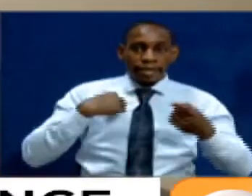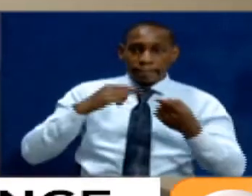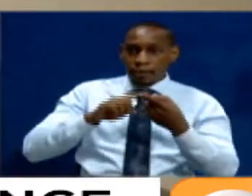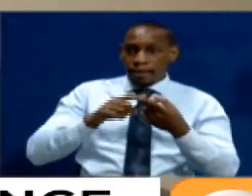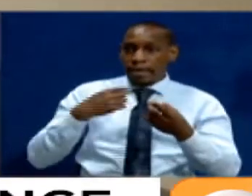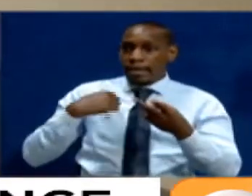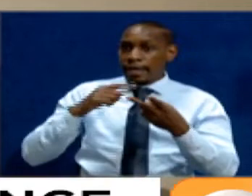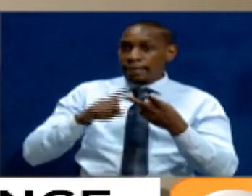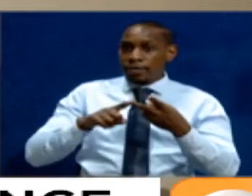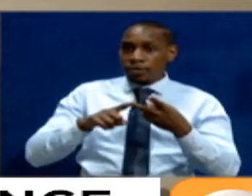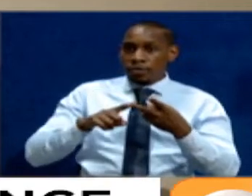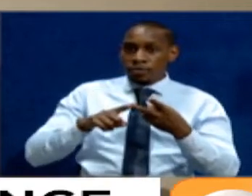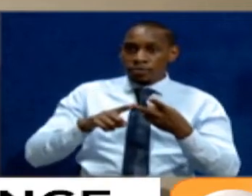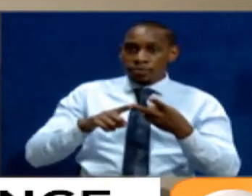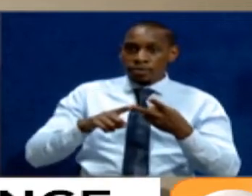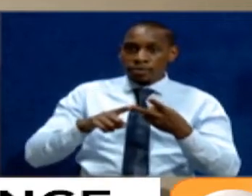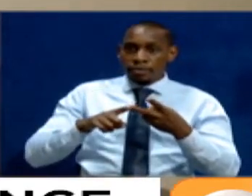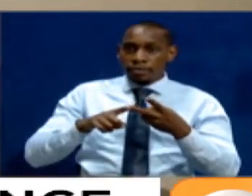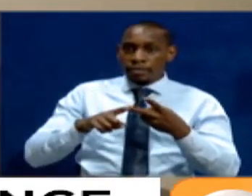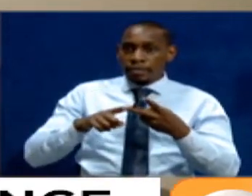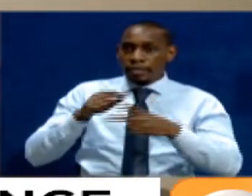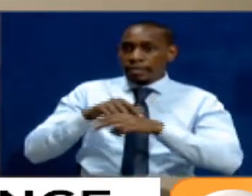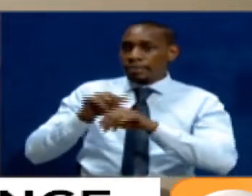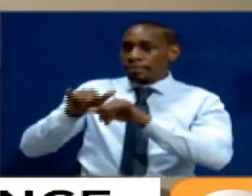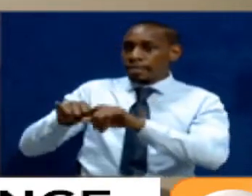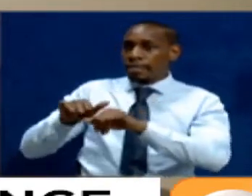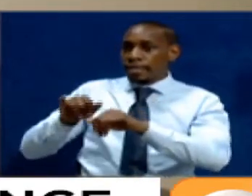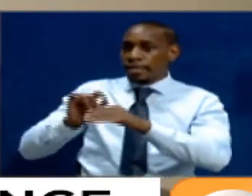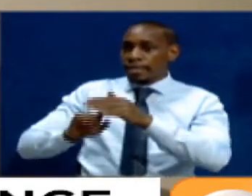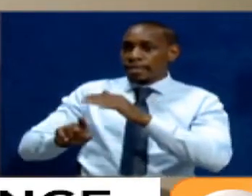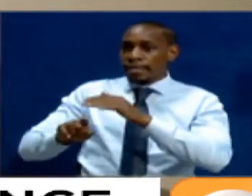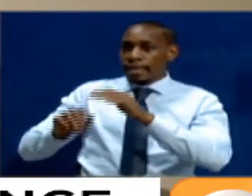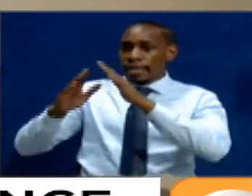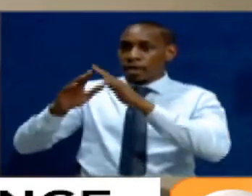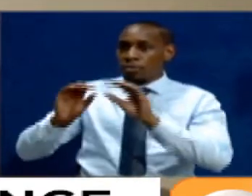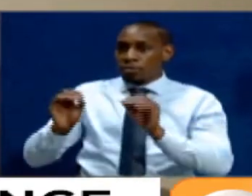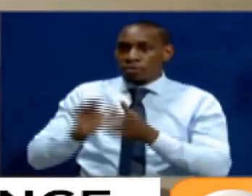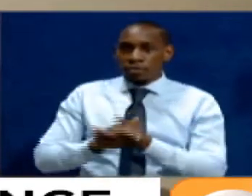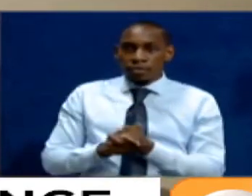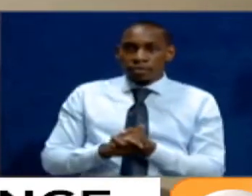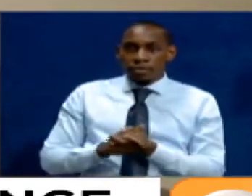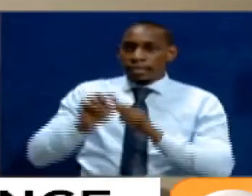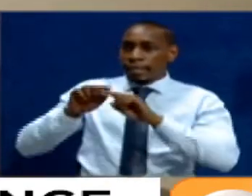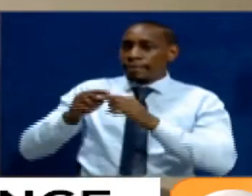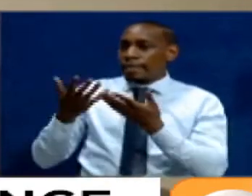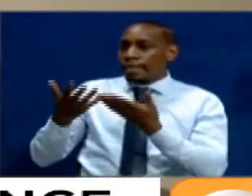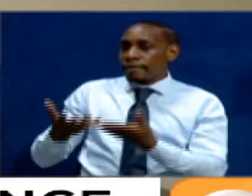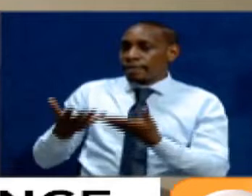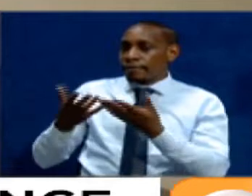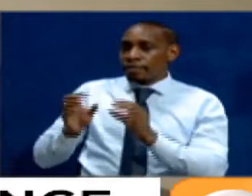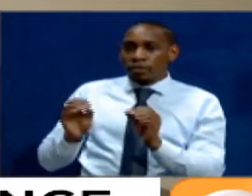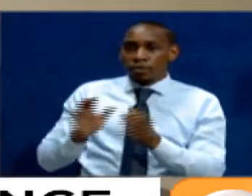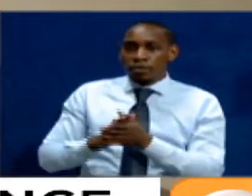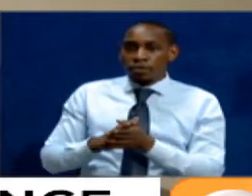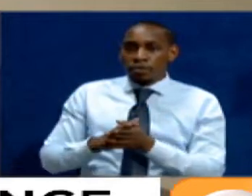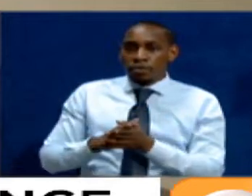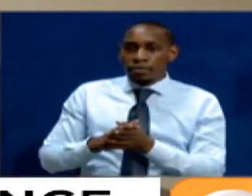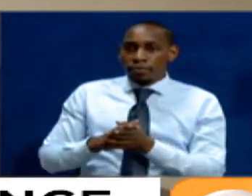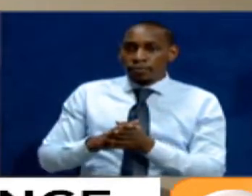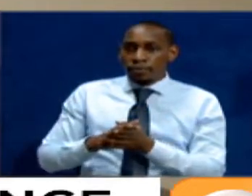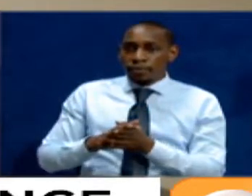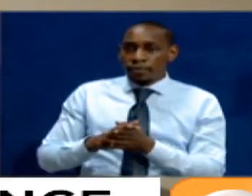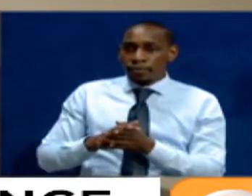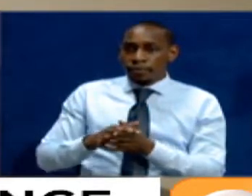Number two, we don't spend as much time indoors, and we don't depend so much on air